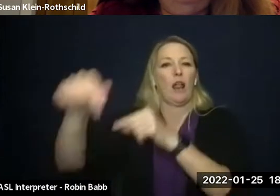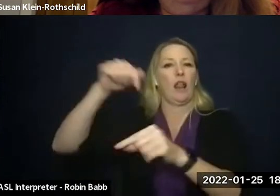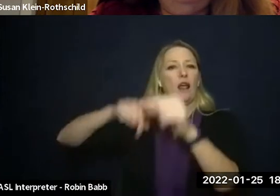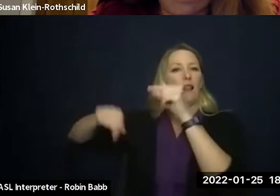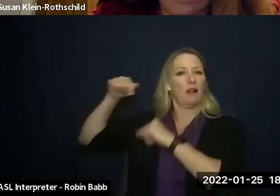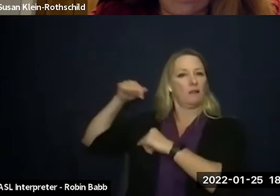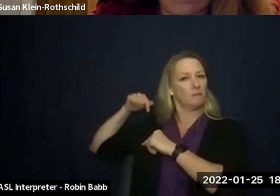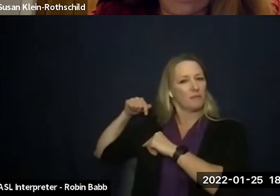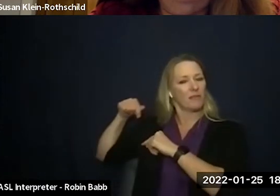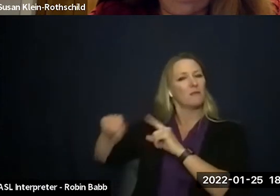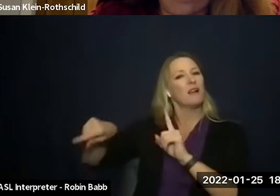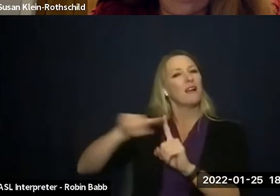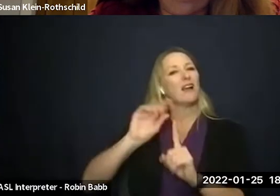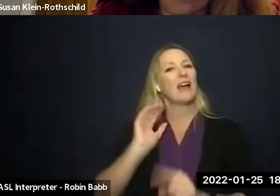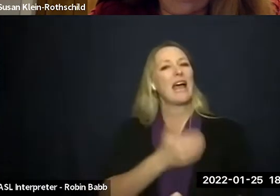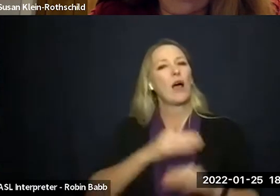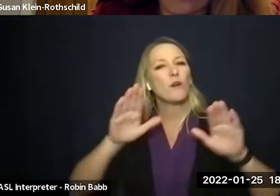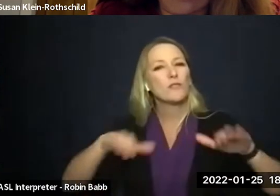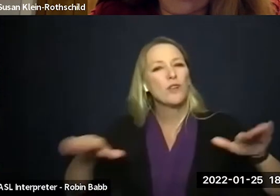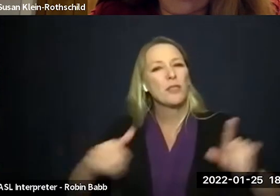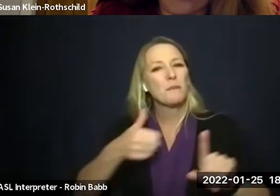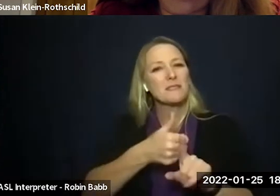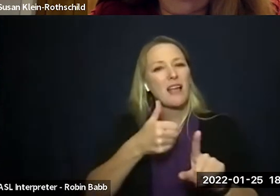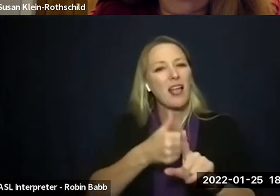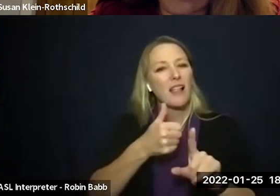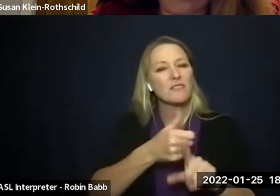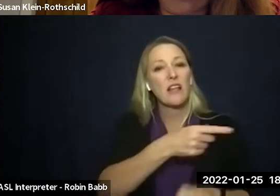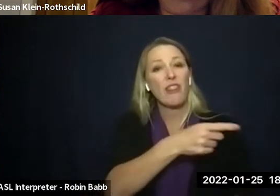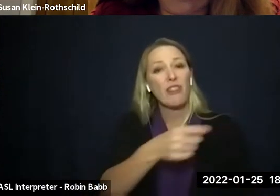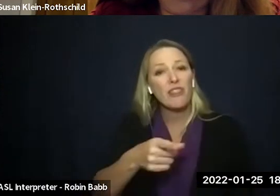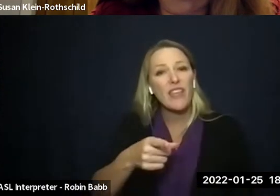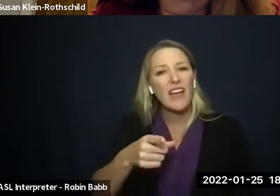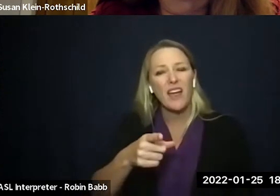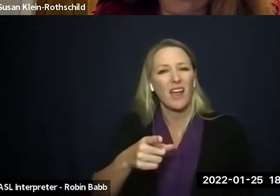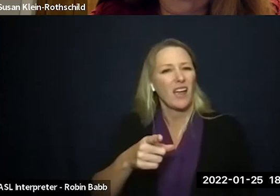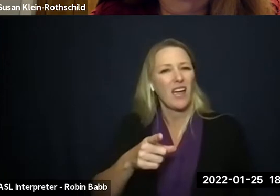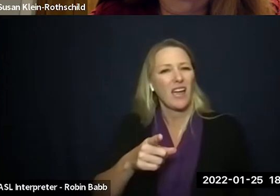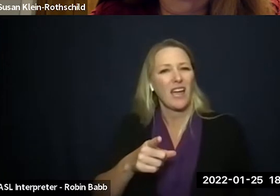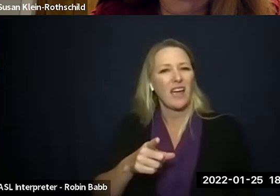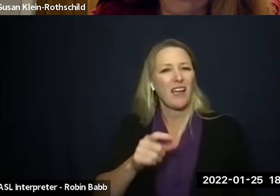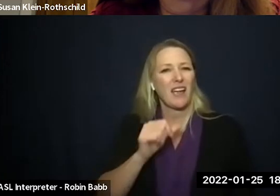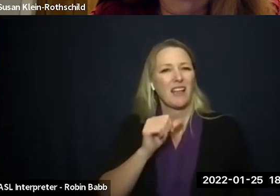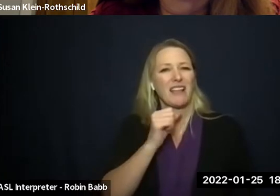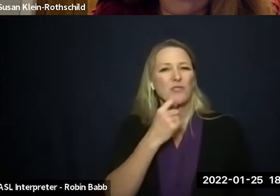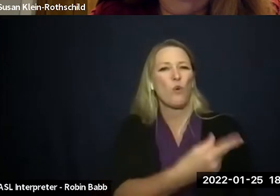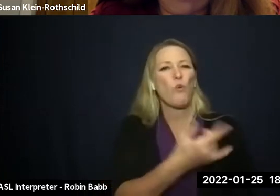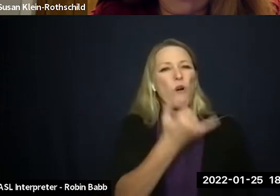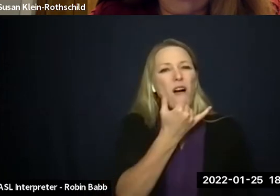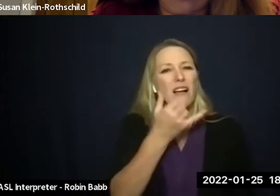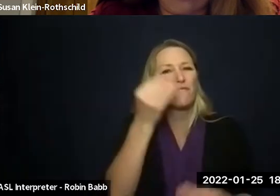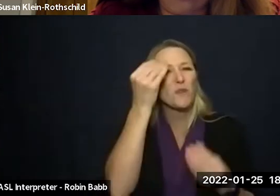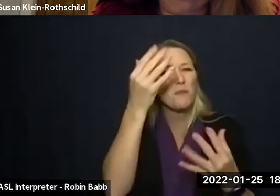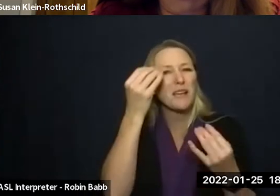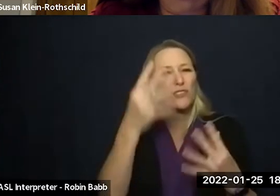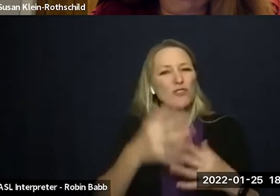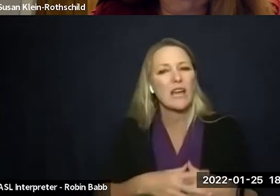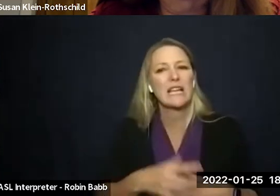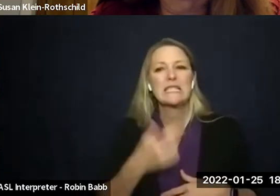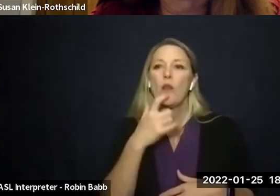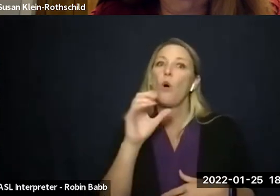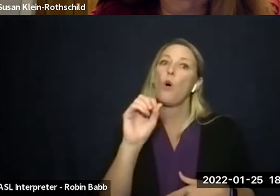also our children are being informed misinformed and glorifying this experimental